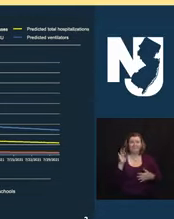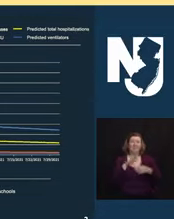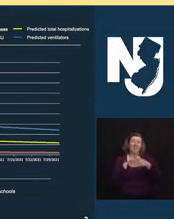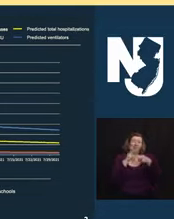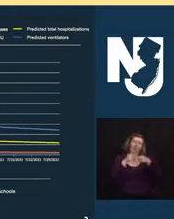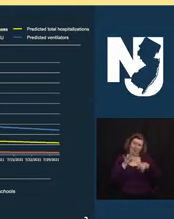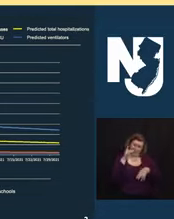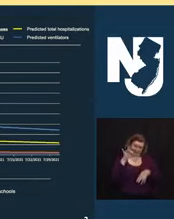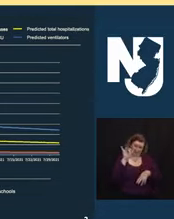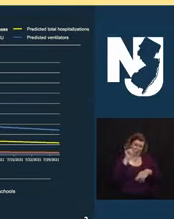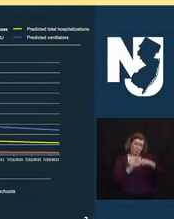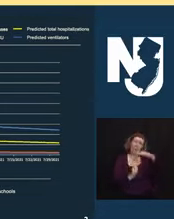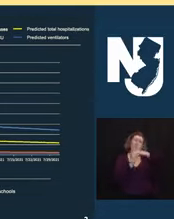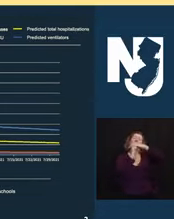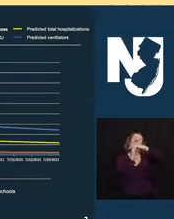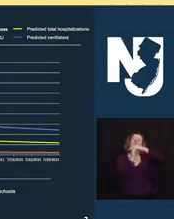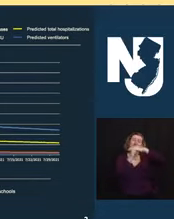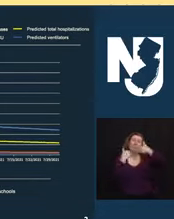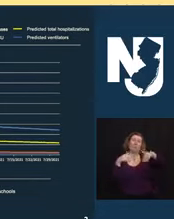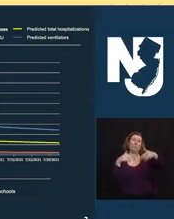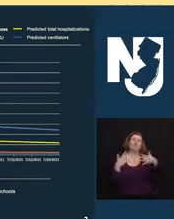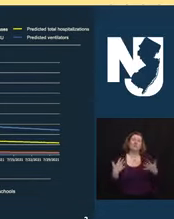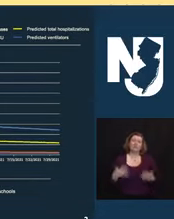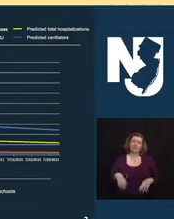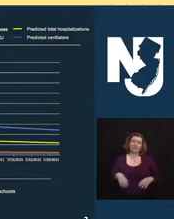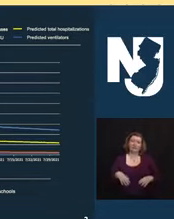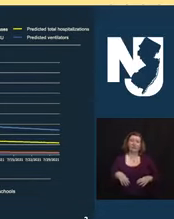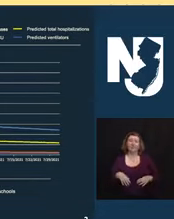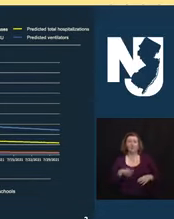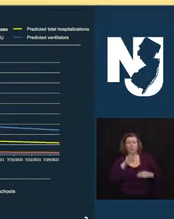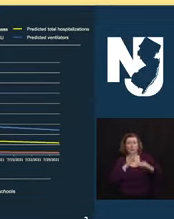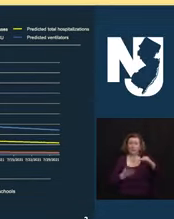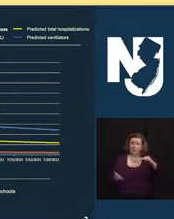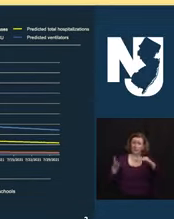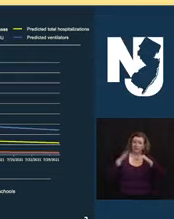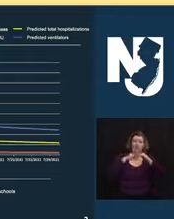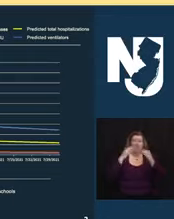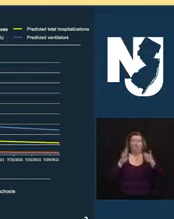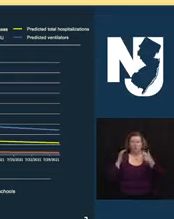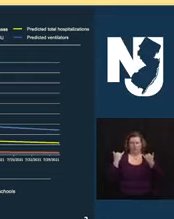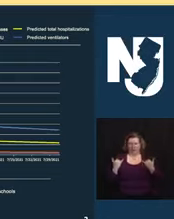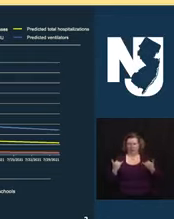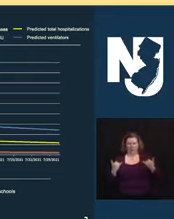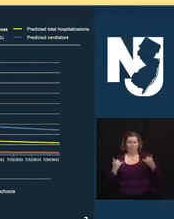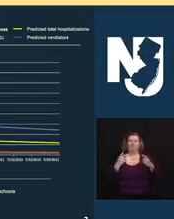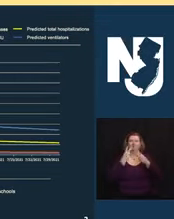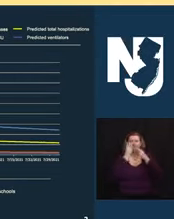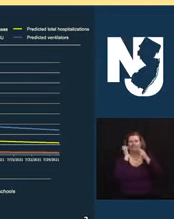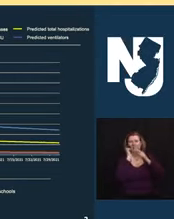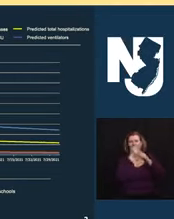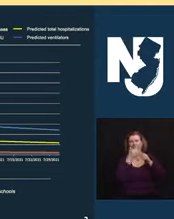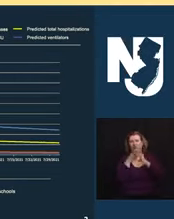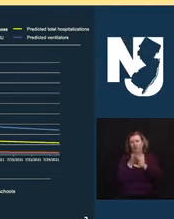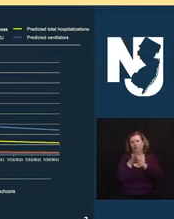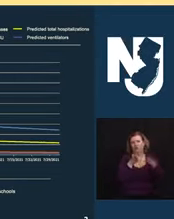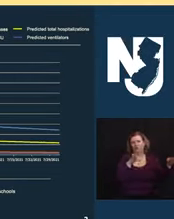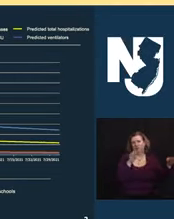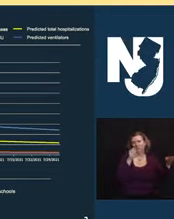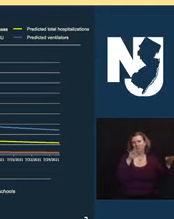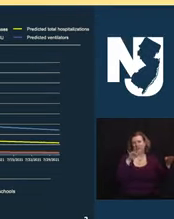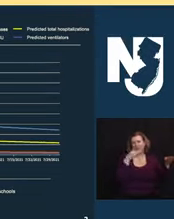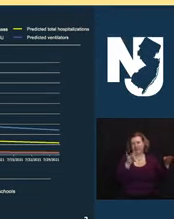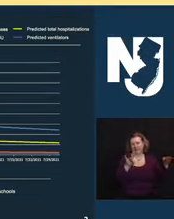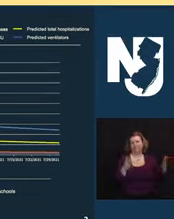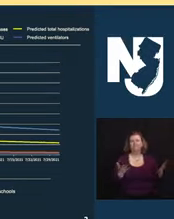be significant increases from today. However, even under this scenario, we would not expect to see new